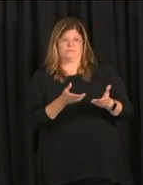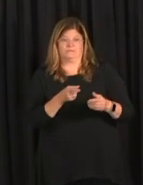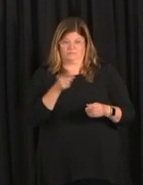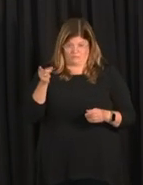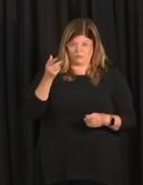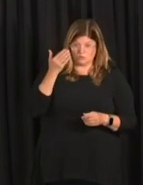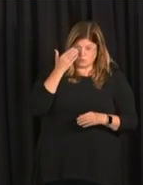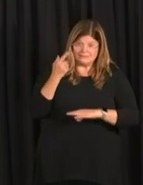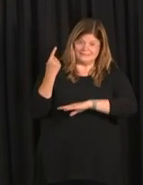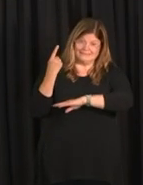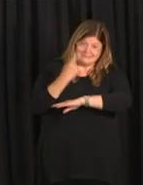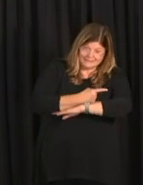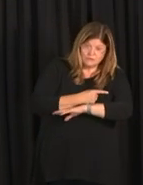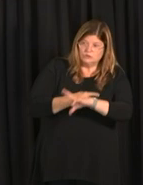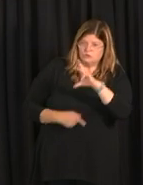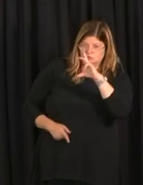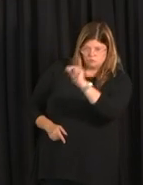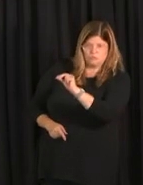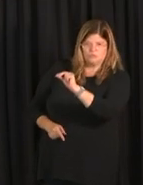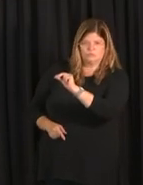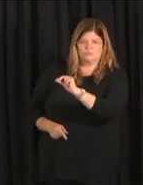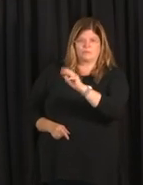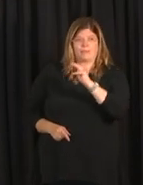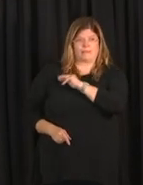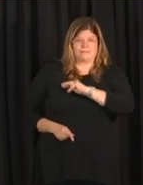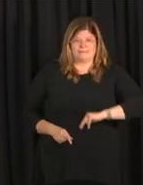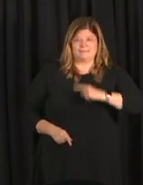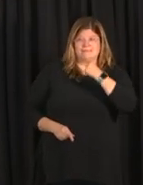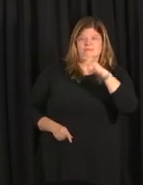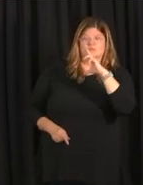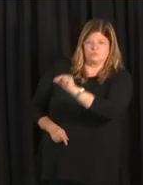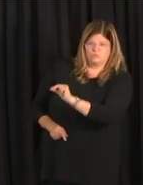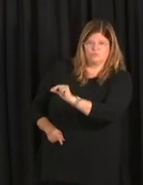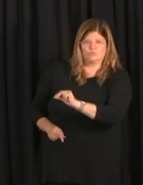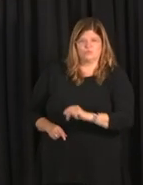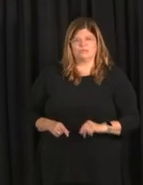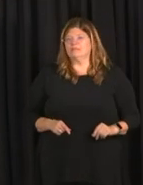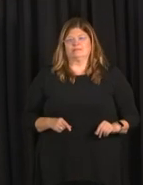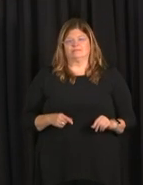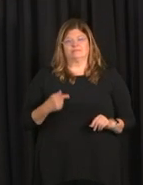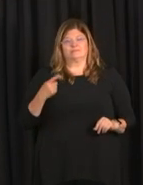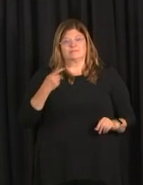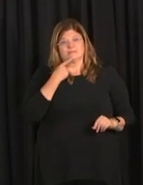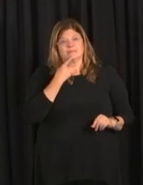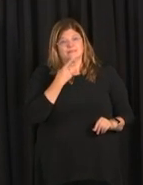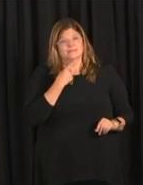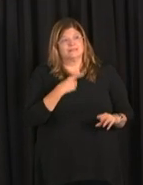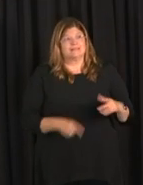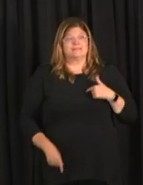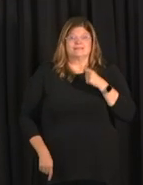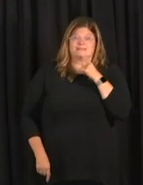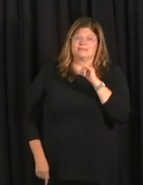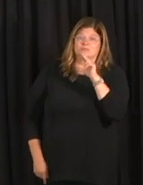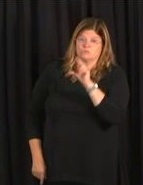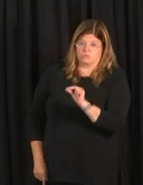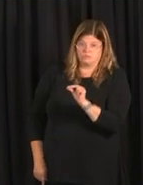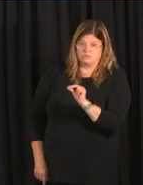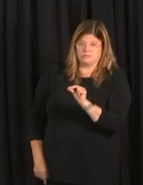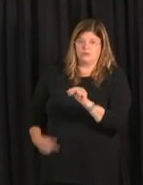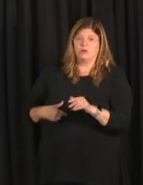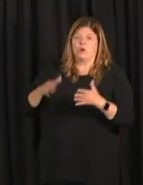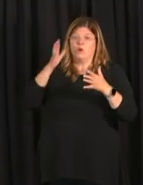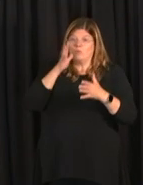know a date that you might? No. Is it possible you might have to start borrowing money? Like I said, we will lay out like